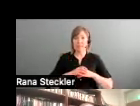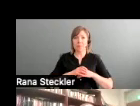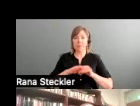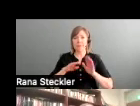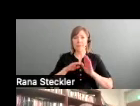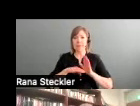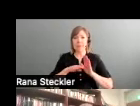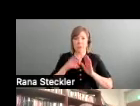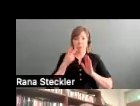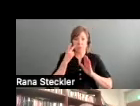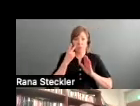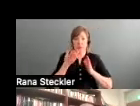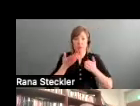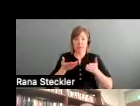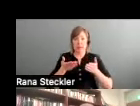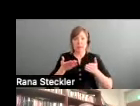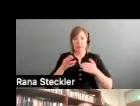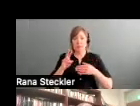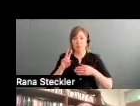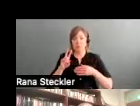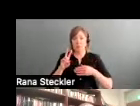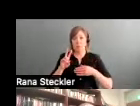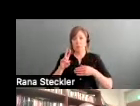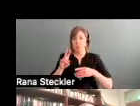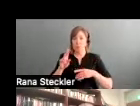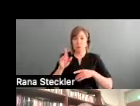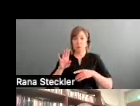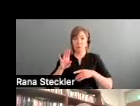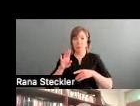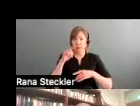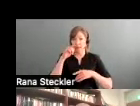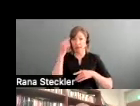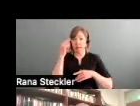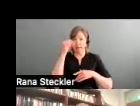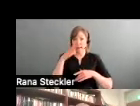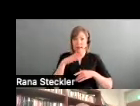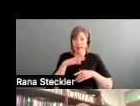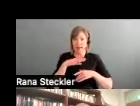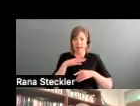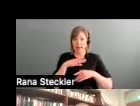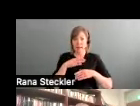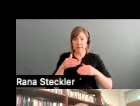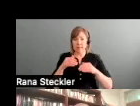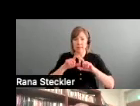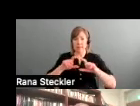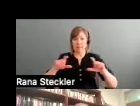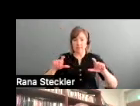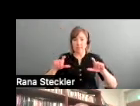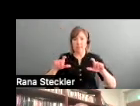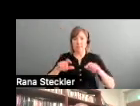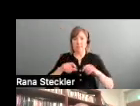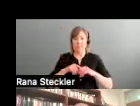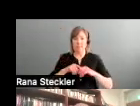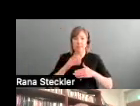you see about 24 Black men in the foreground, some